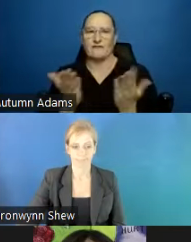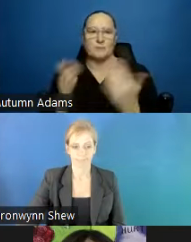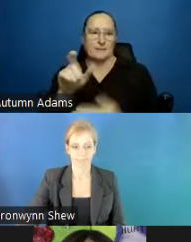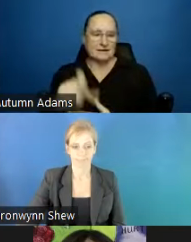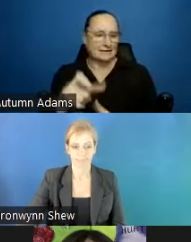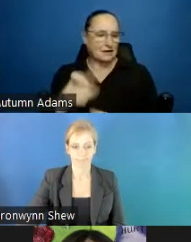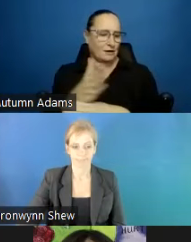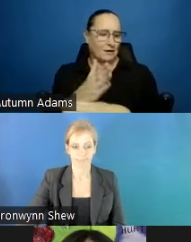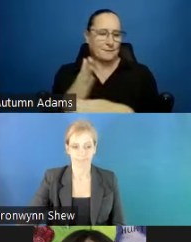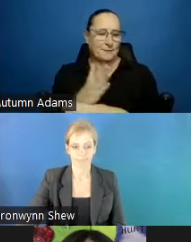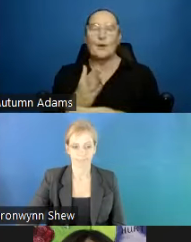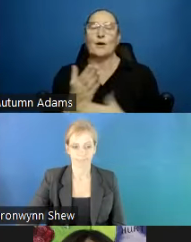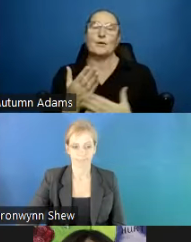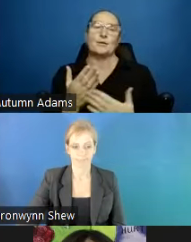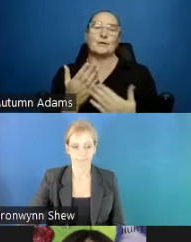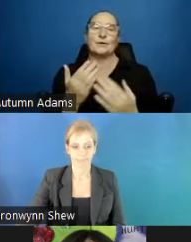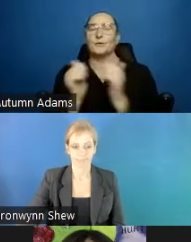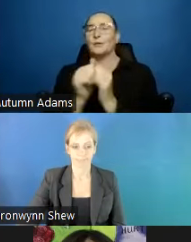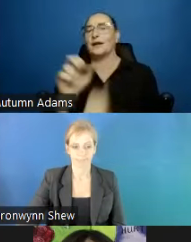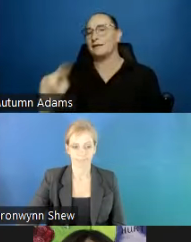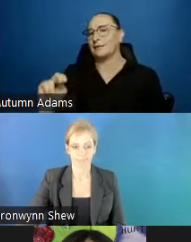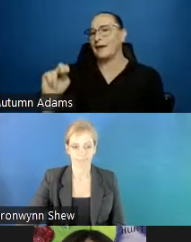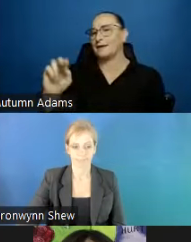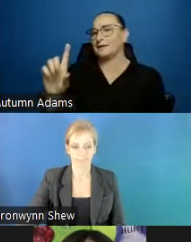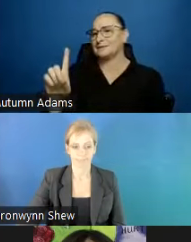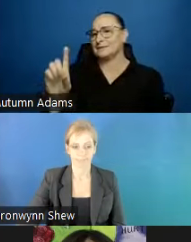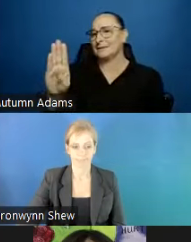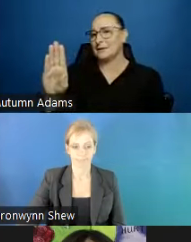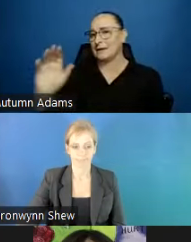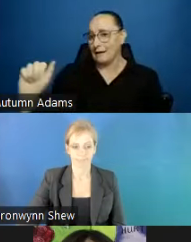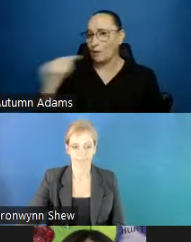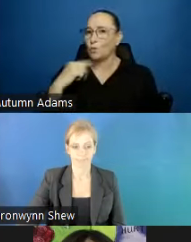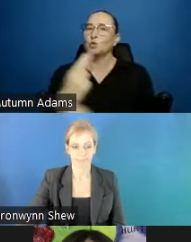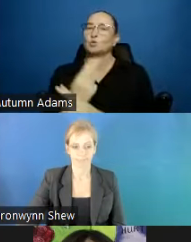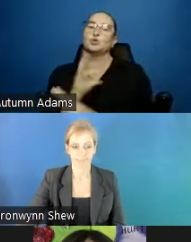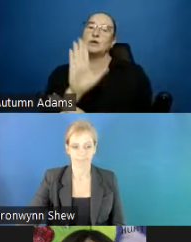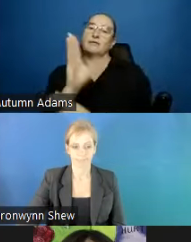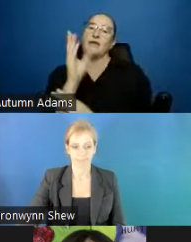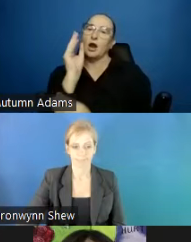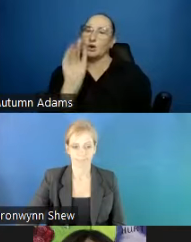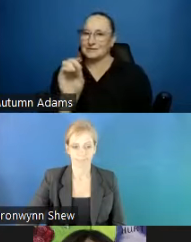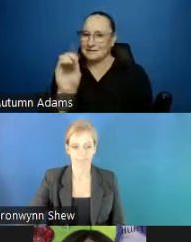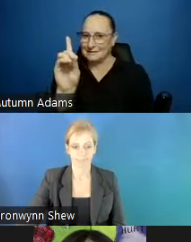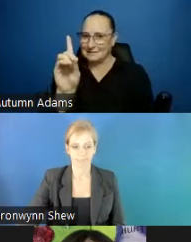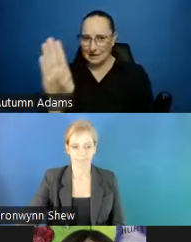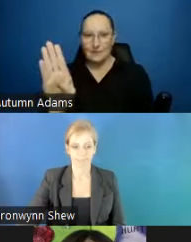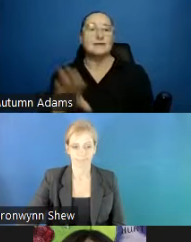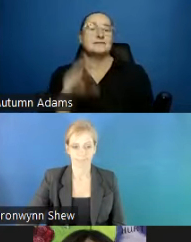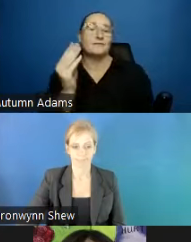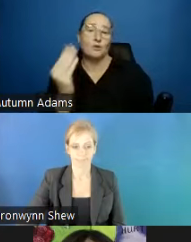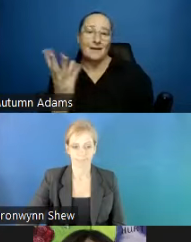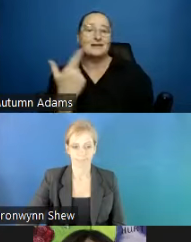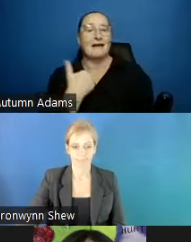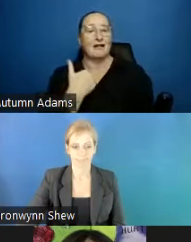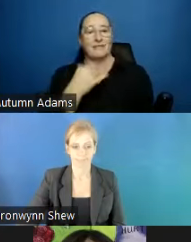with NDVA as well. We are using their database information so that we are able to have that also with